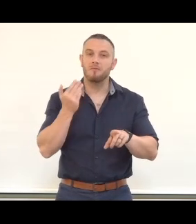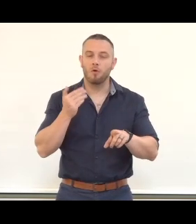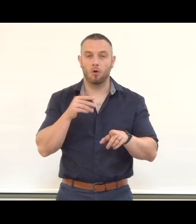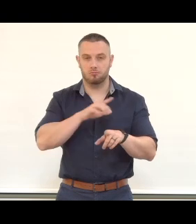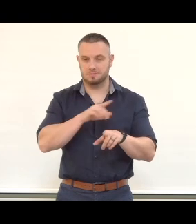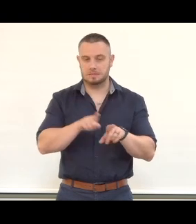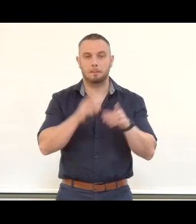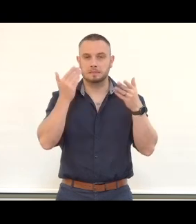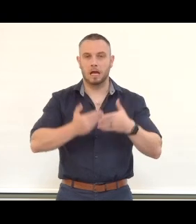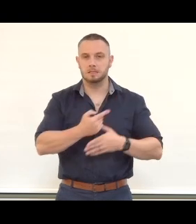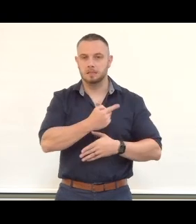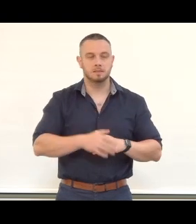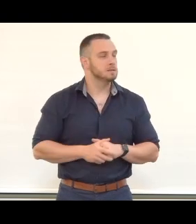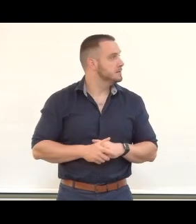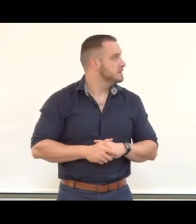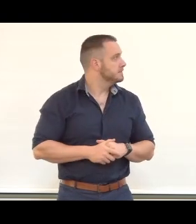night.